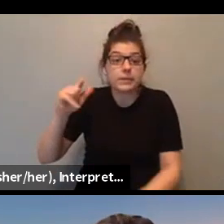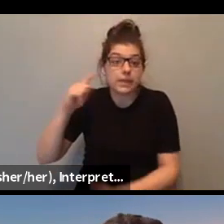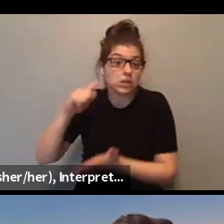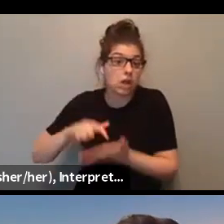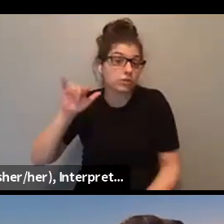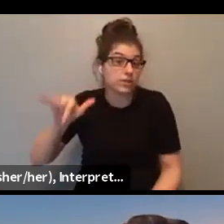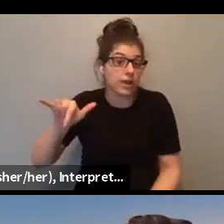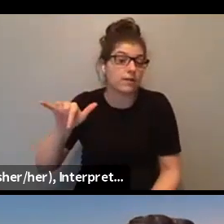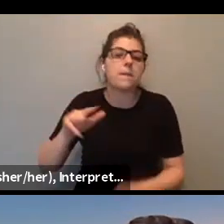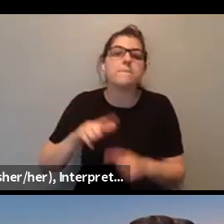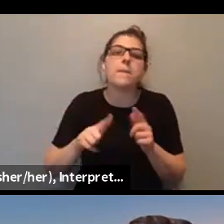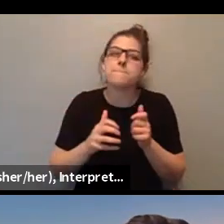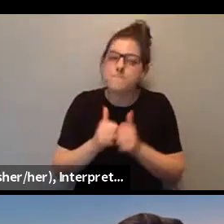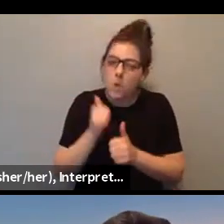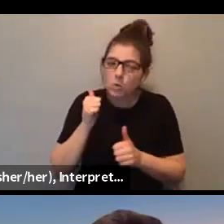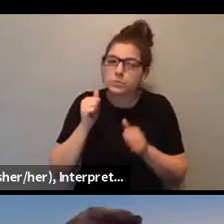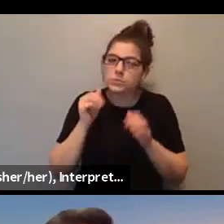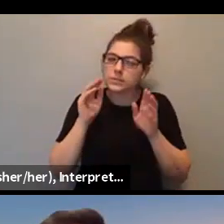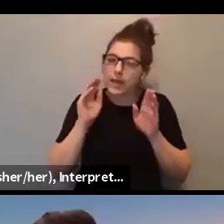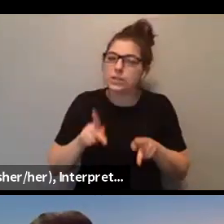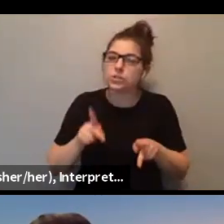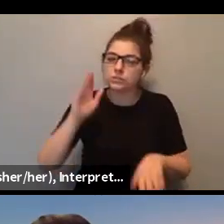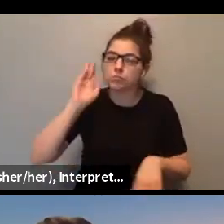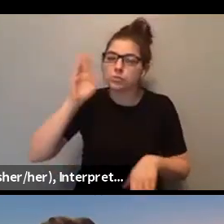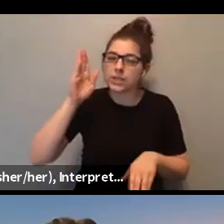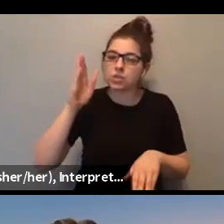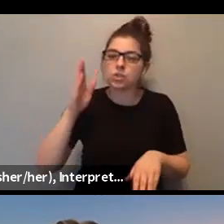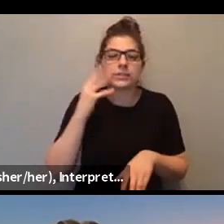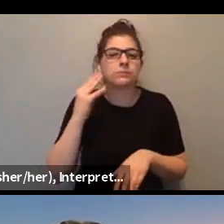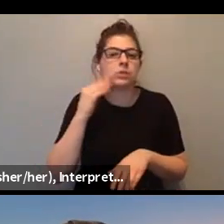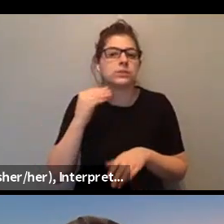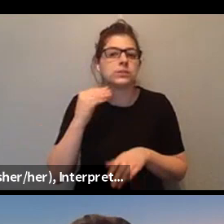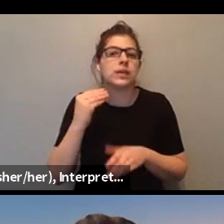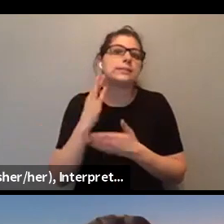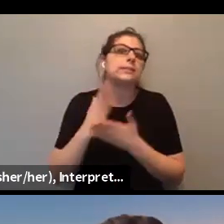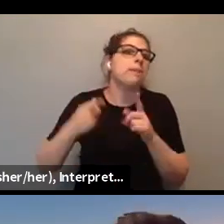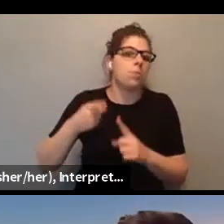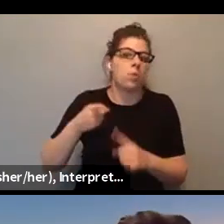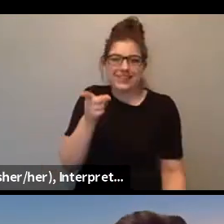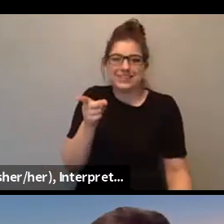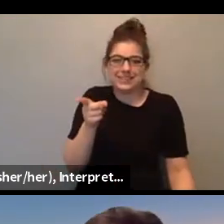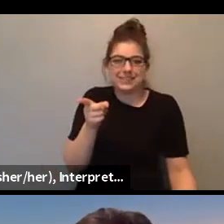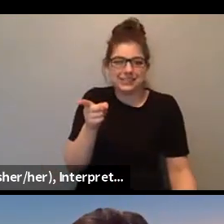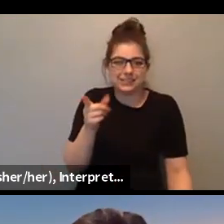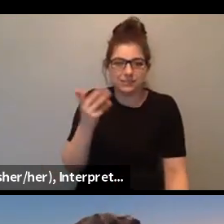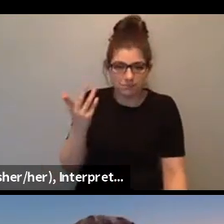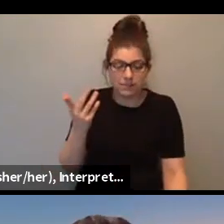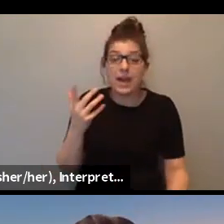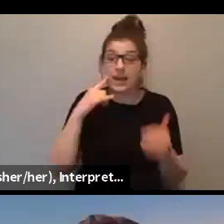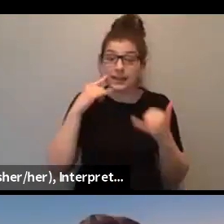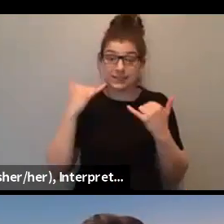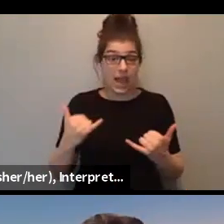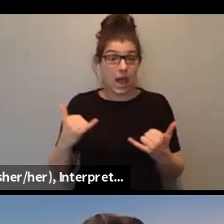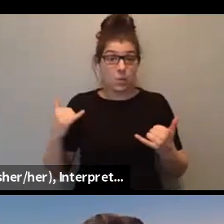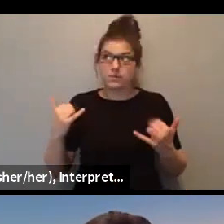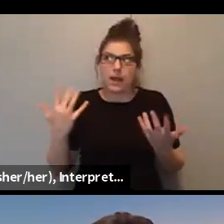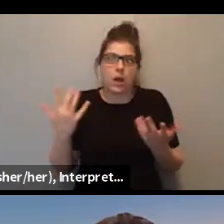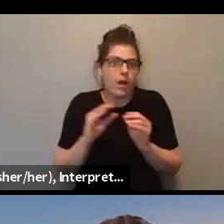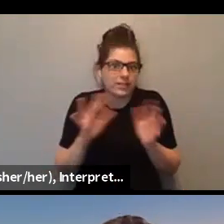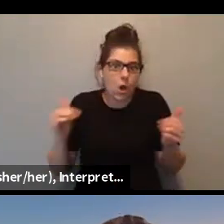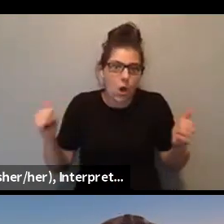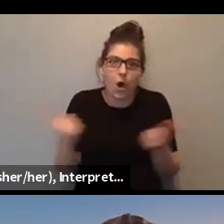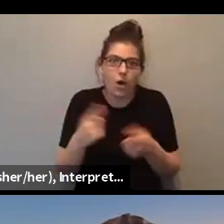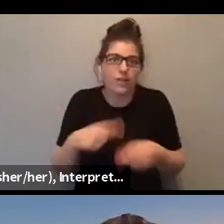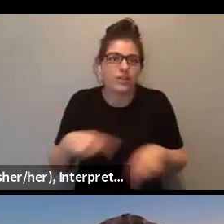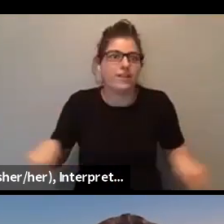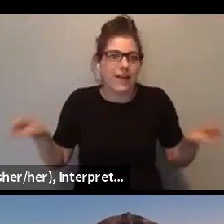most agents and presenters do at some point. And now, all of us have. Everyone